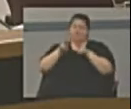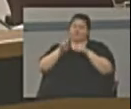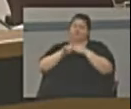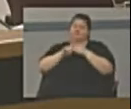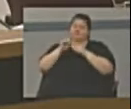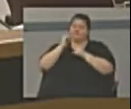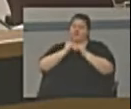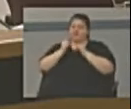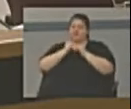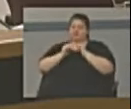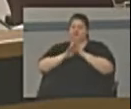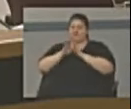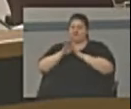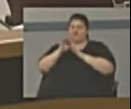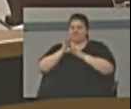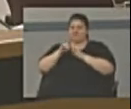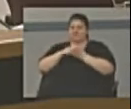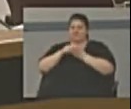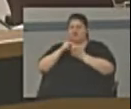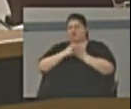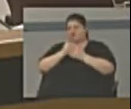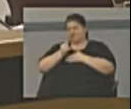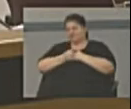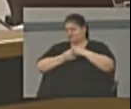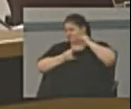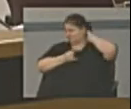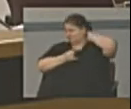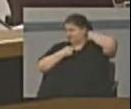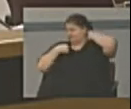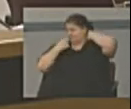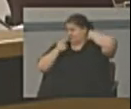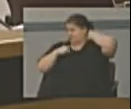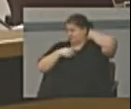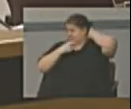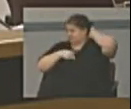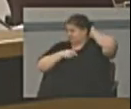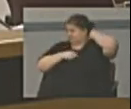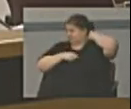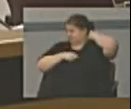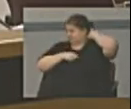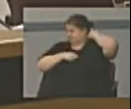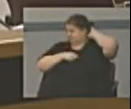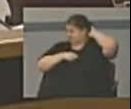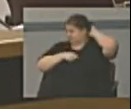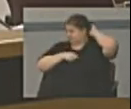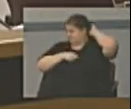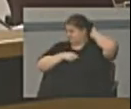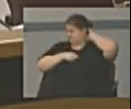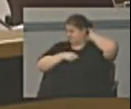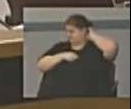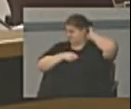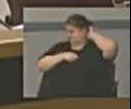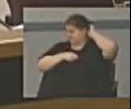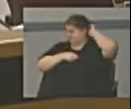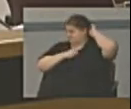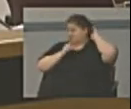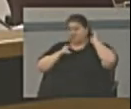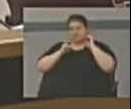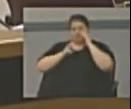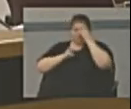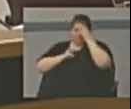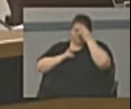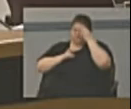final development of this project. It's been a long time coming. And I'm sure